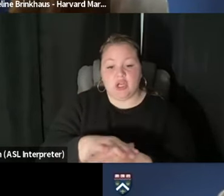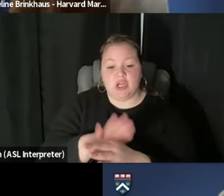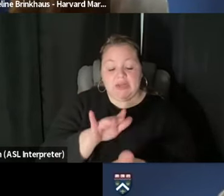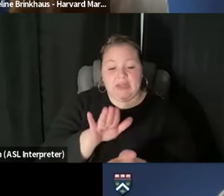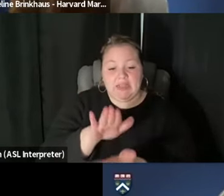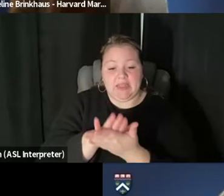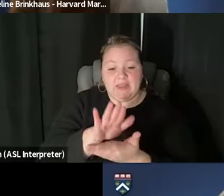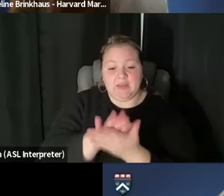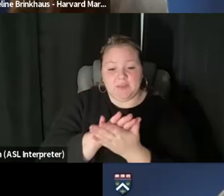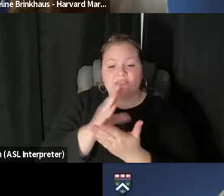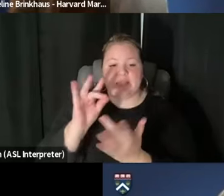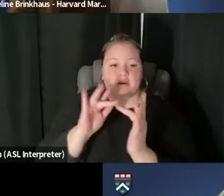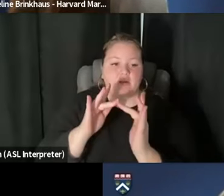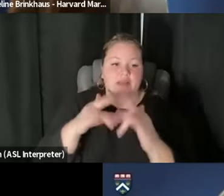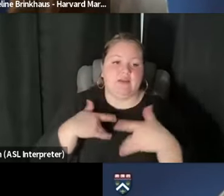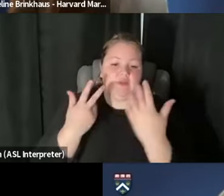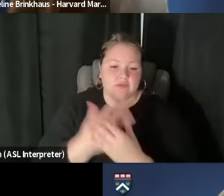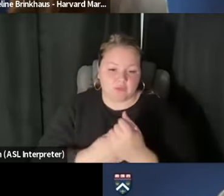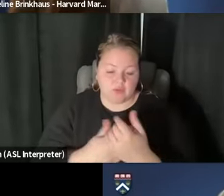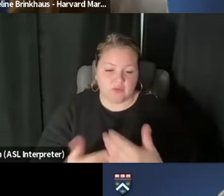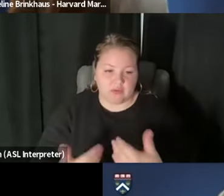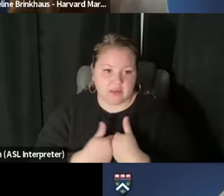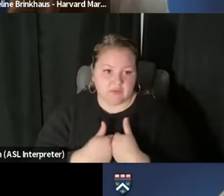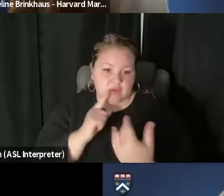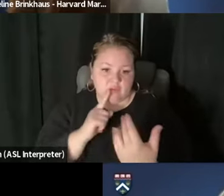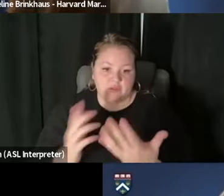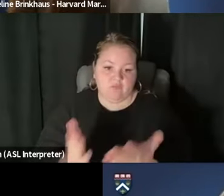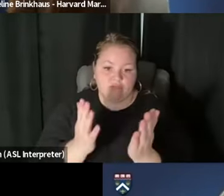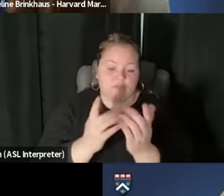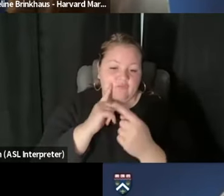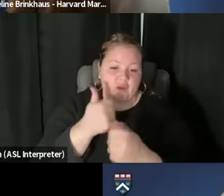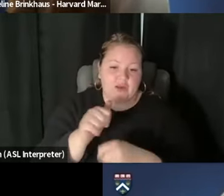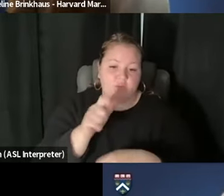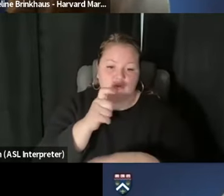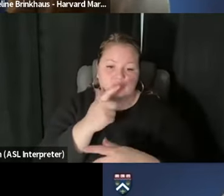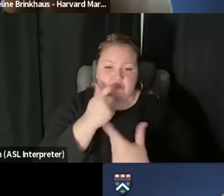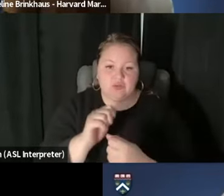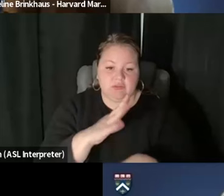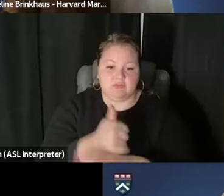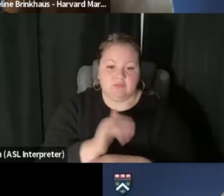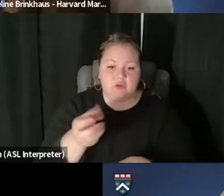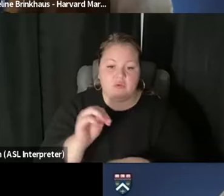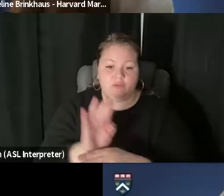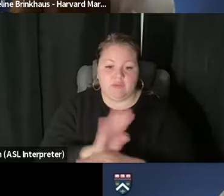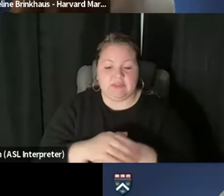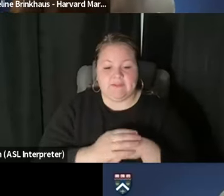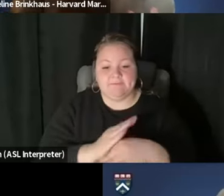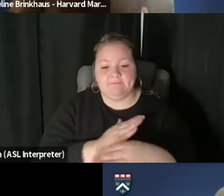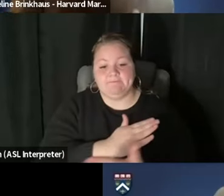So I would recommend it for everyone who is interested in entrepreneurship. Thank you, Vivian. And Nikita, could you also